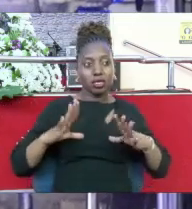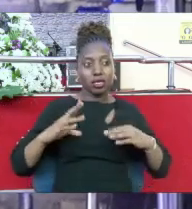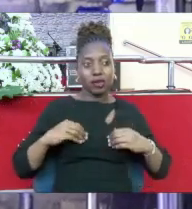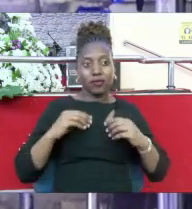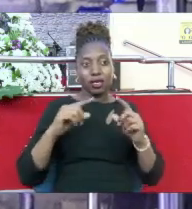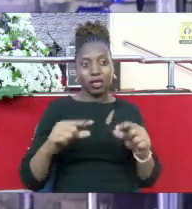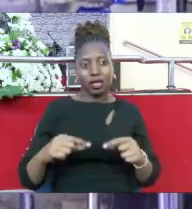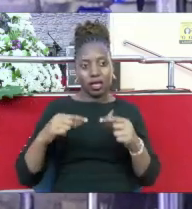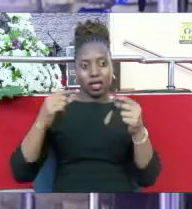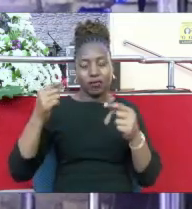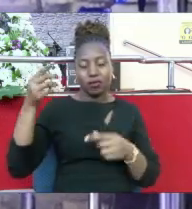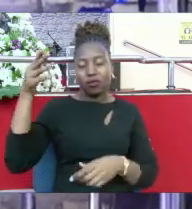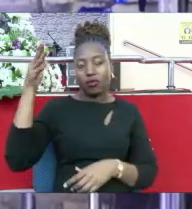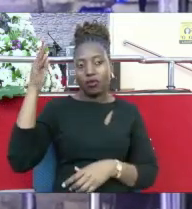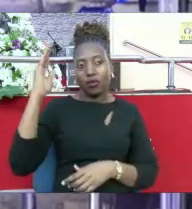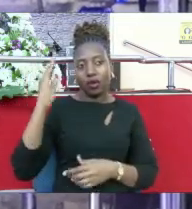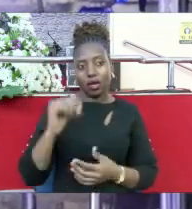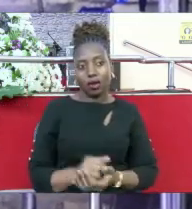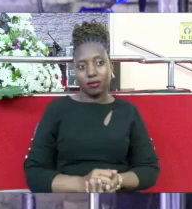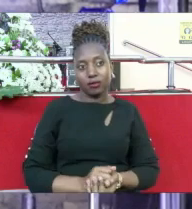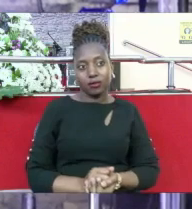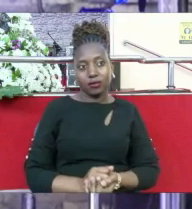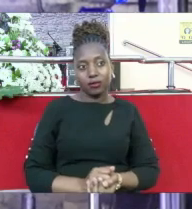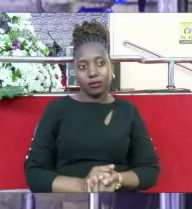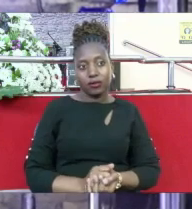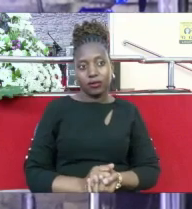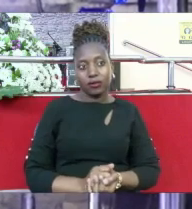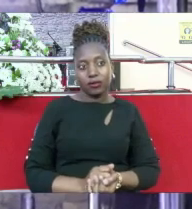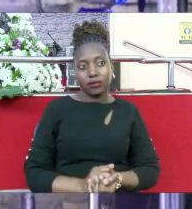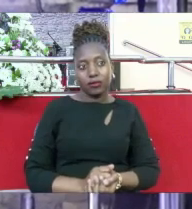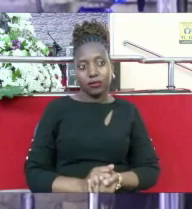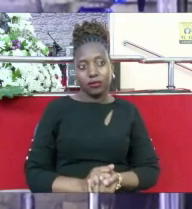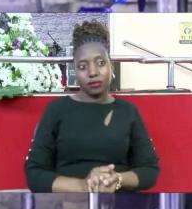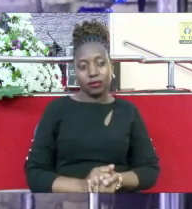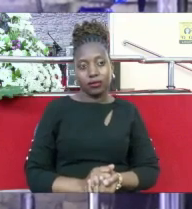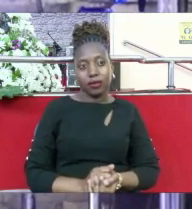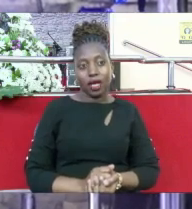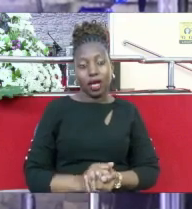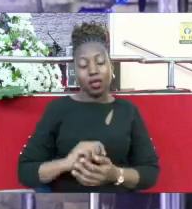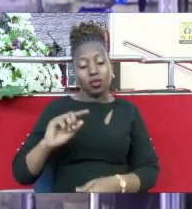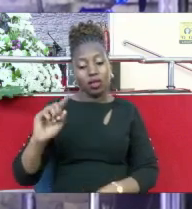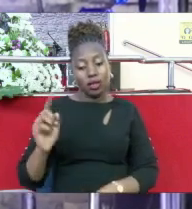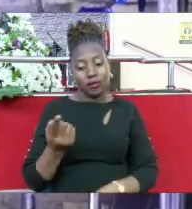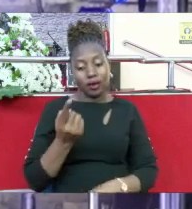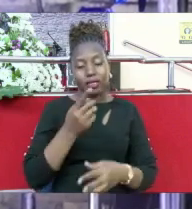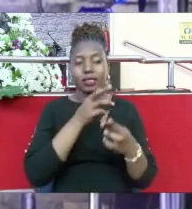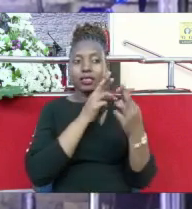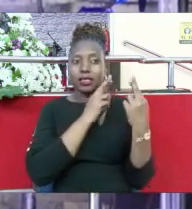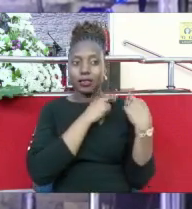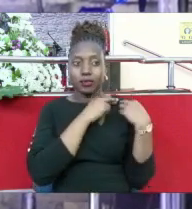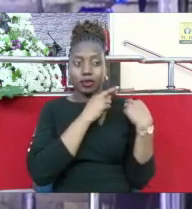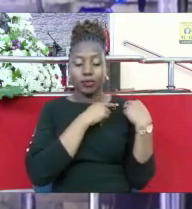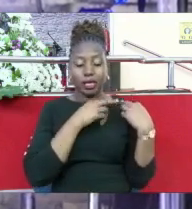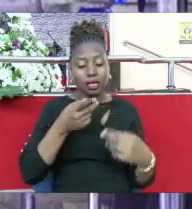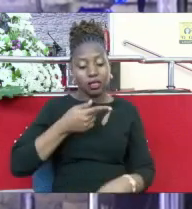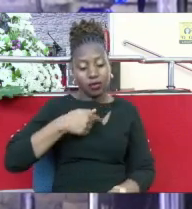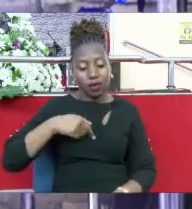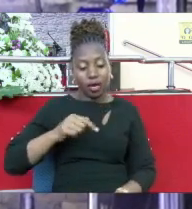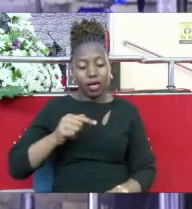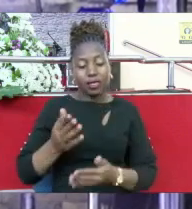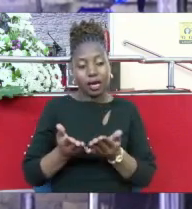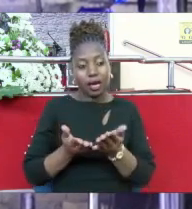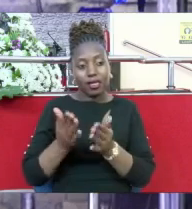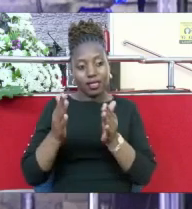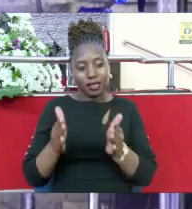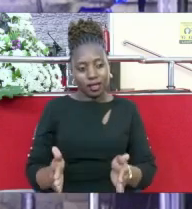bila kupokea thawabu na zawadi ya Mungu ya wokovu. So the first responsibility of us as stewards